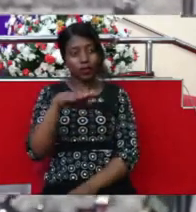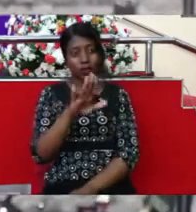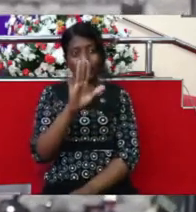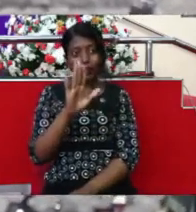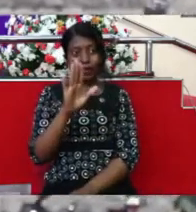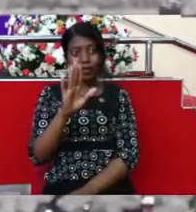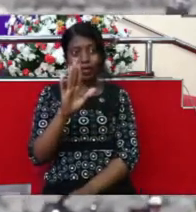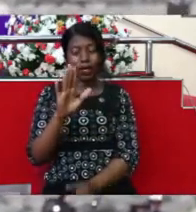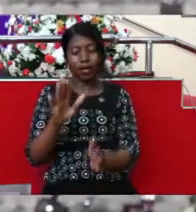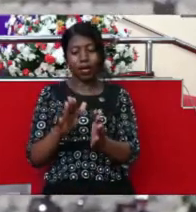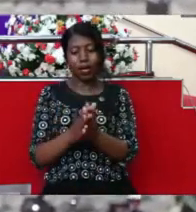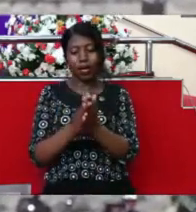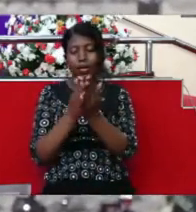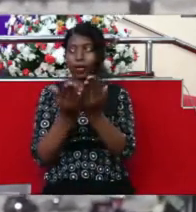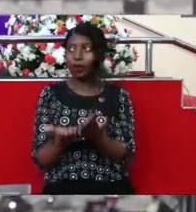In the book of Luke chapter